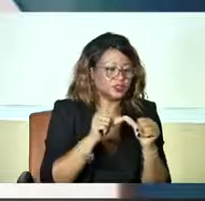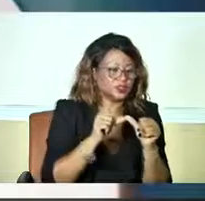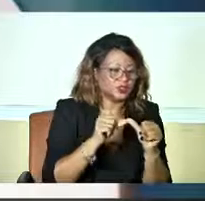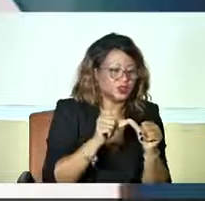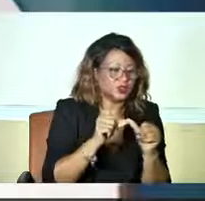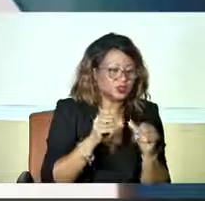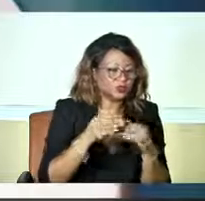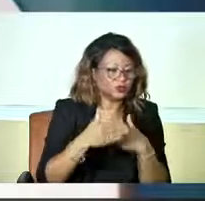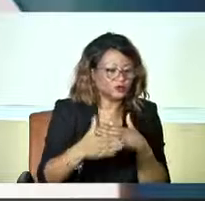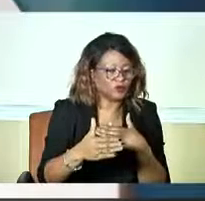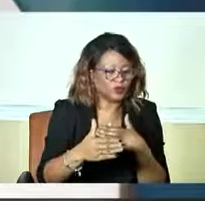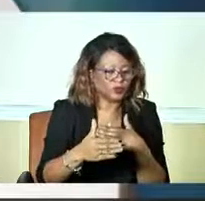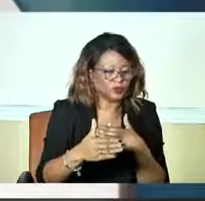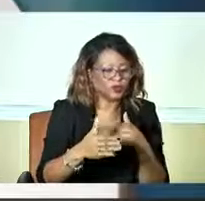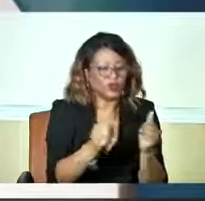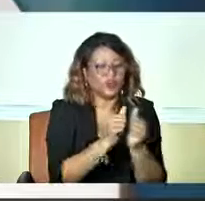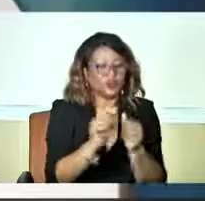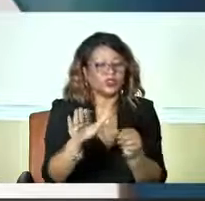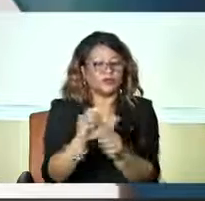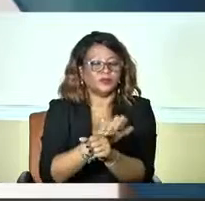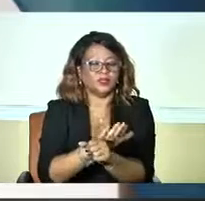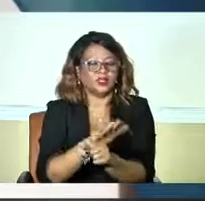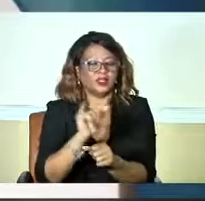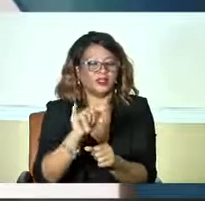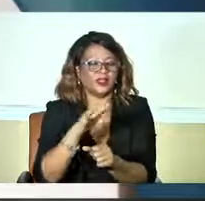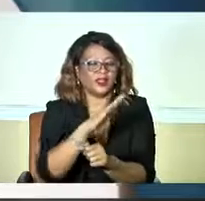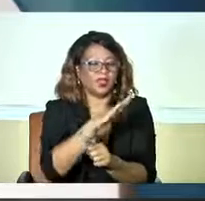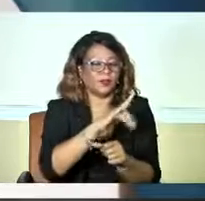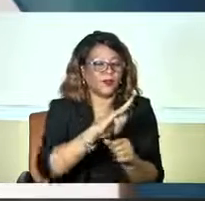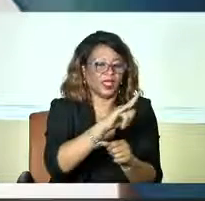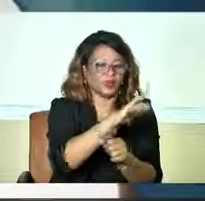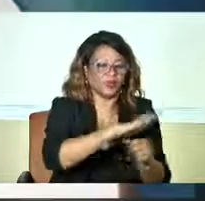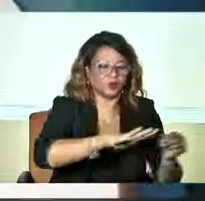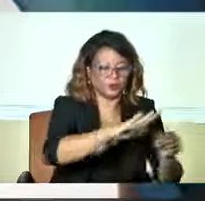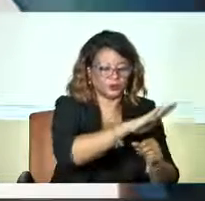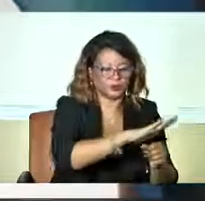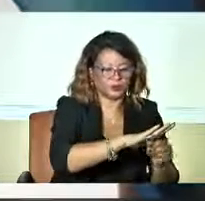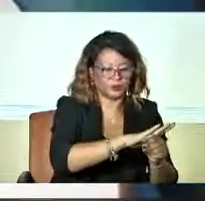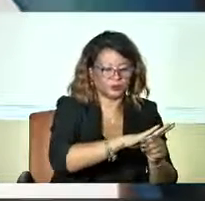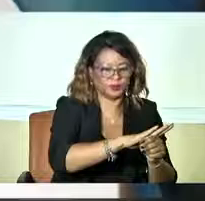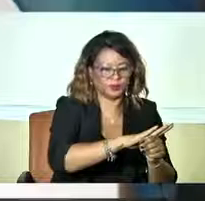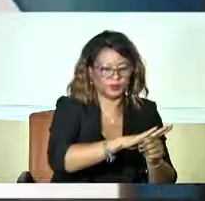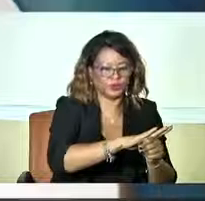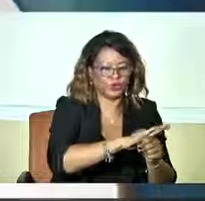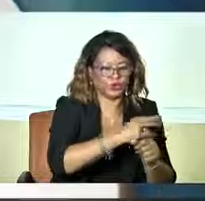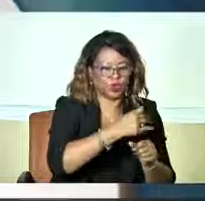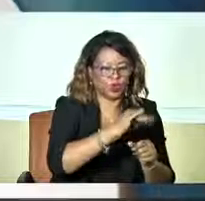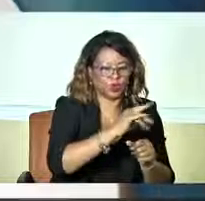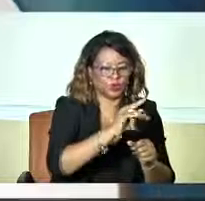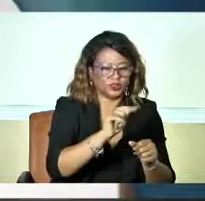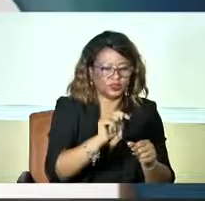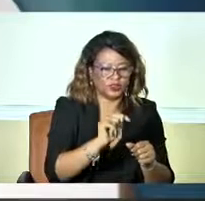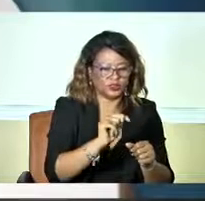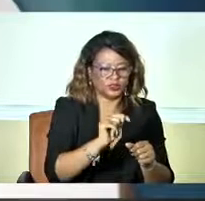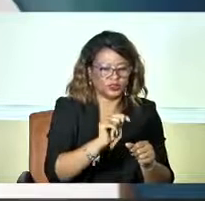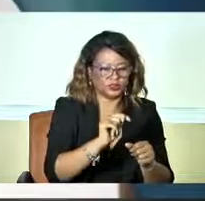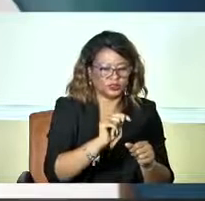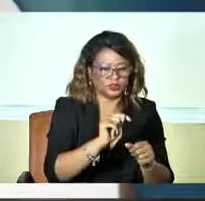move forward with completing that airport. The Holistic Project, or